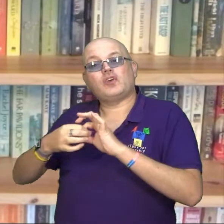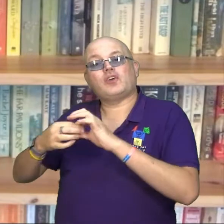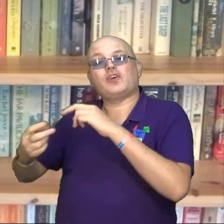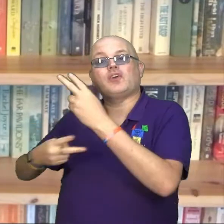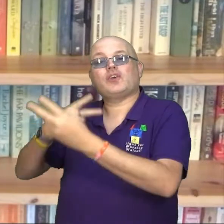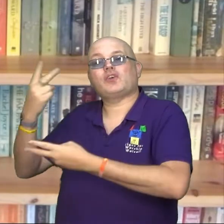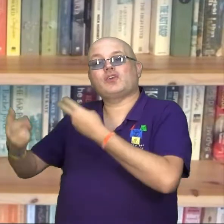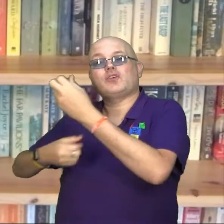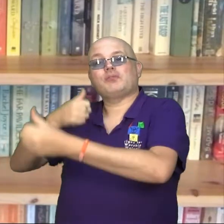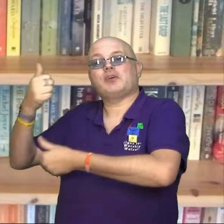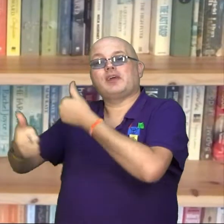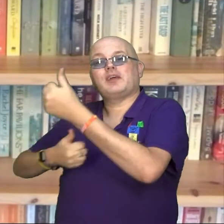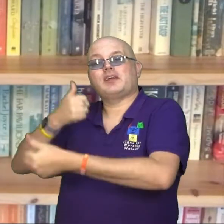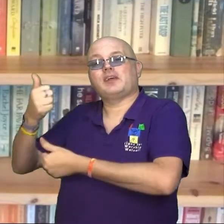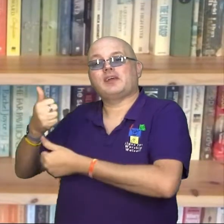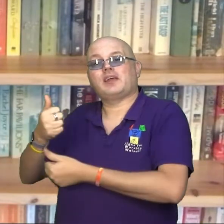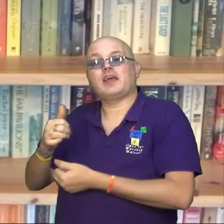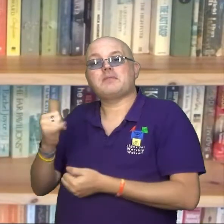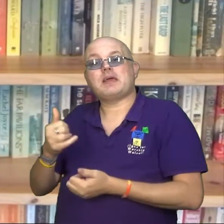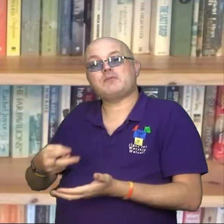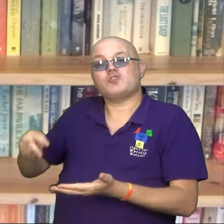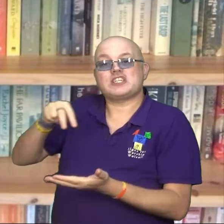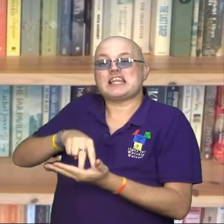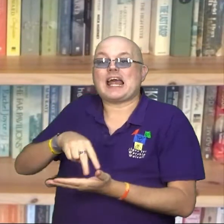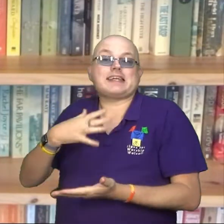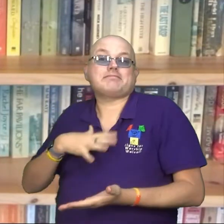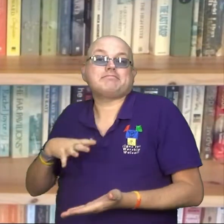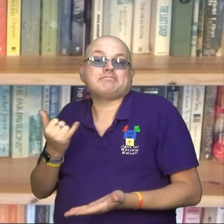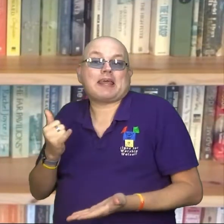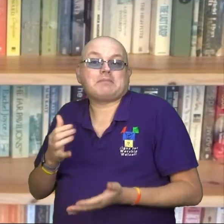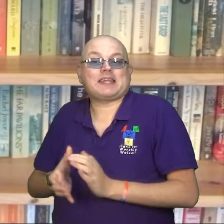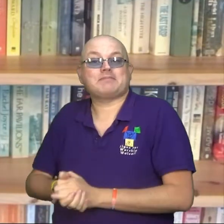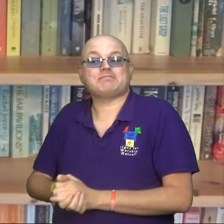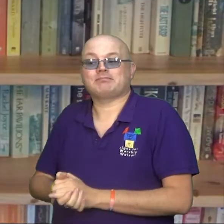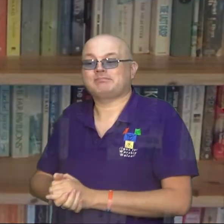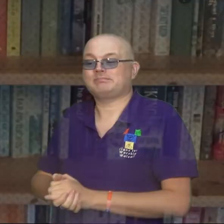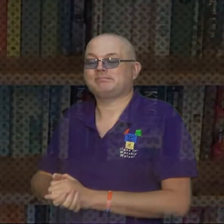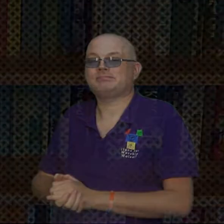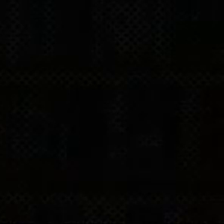singing our opening hymn of praise? You might like to stand for this.